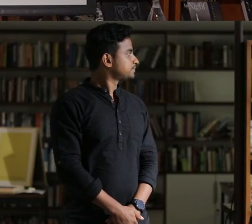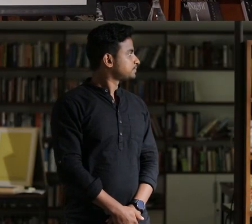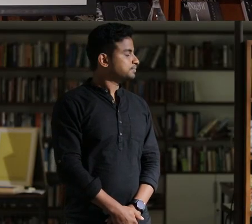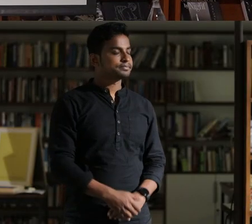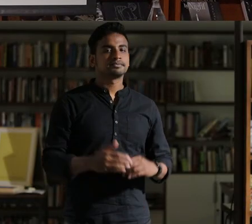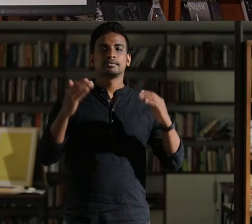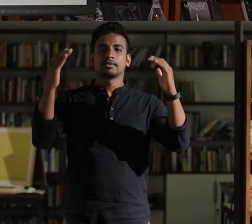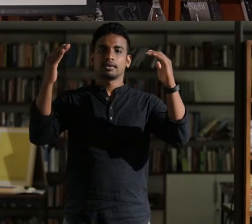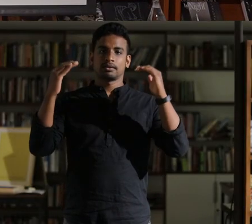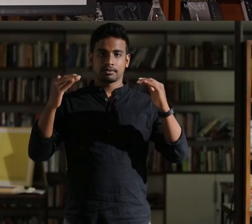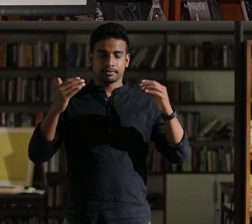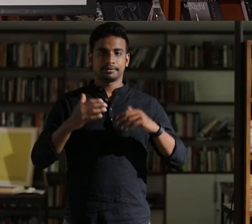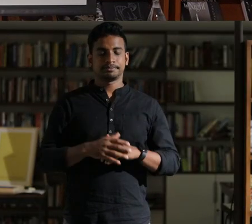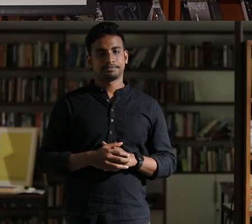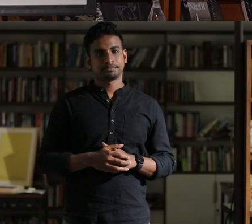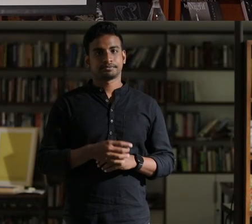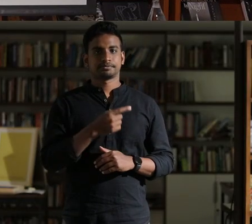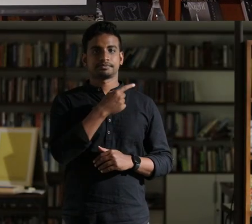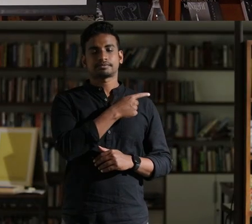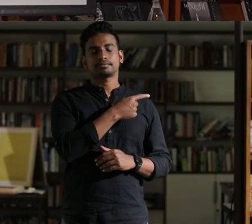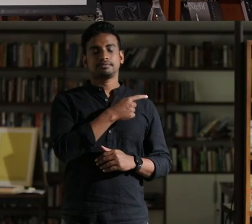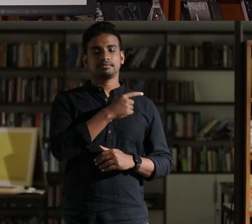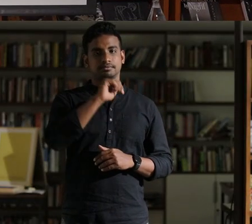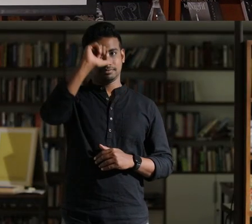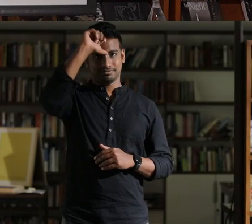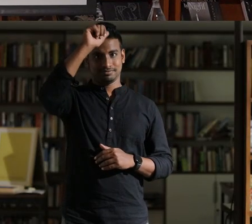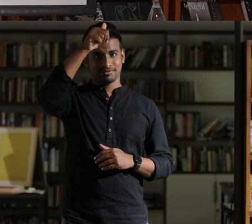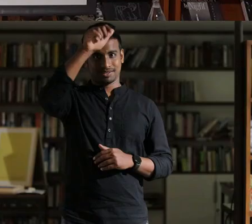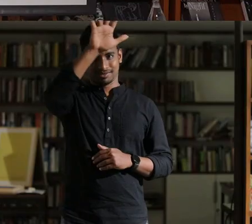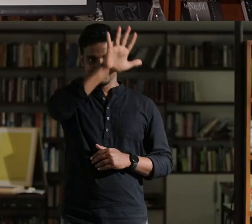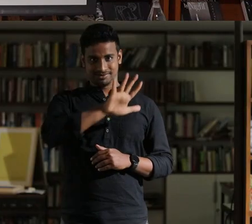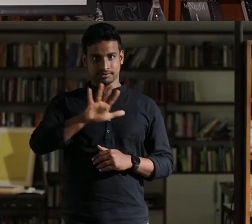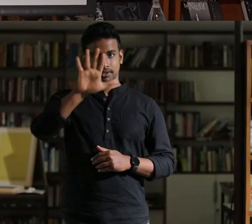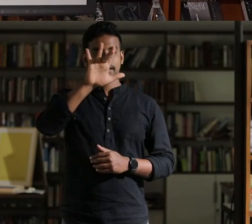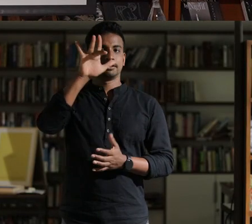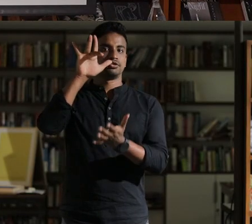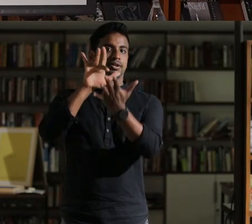In another one of, this is from Central India.